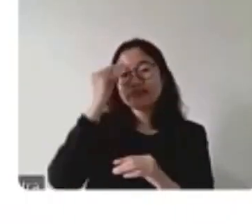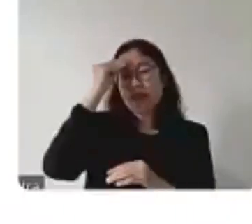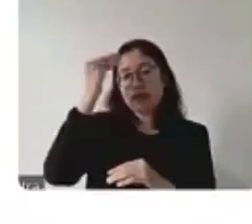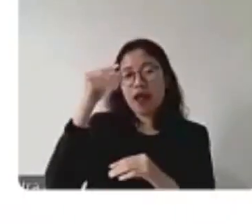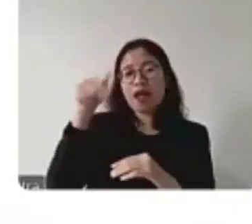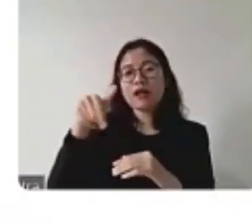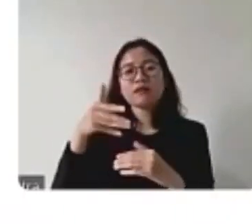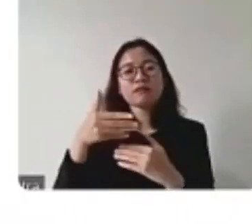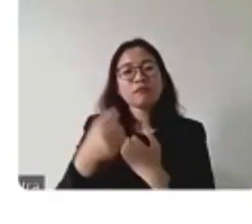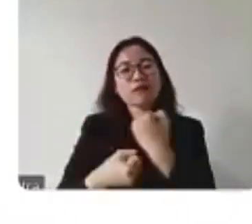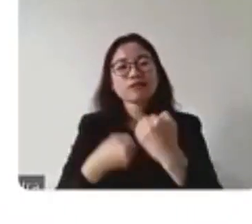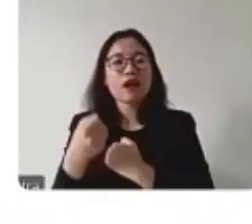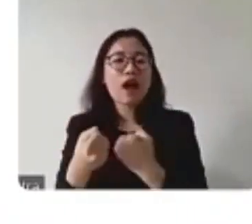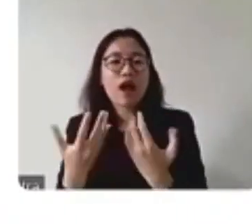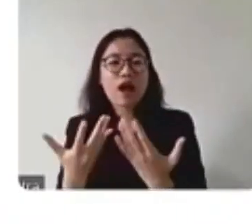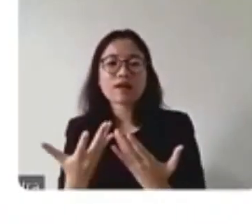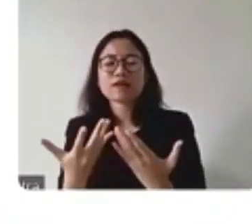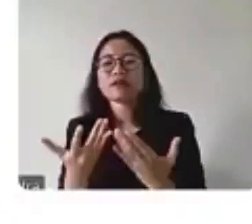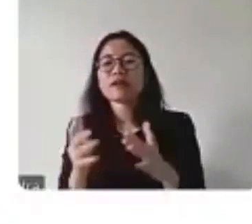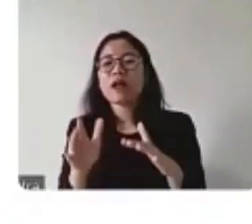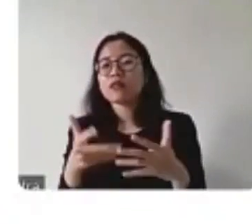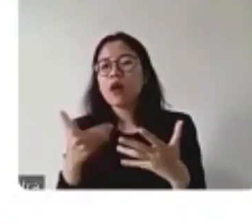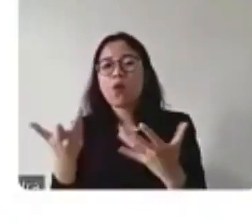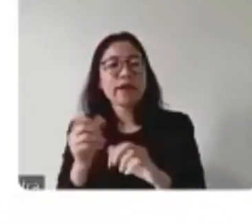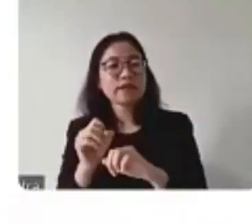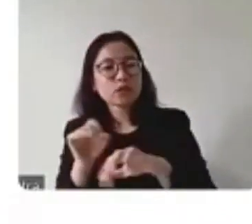it will be affected to the environment. Yeah,